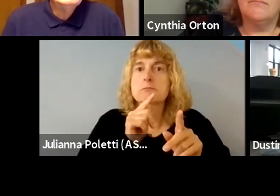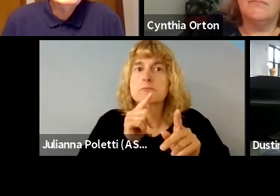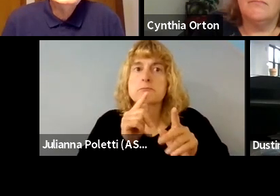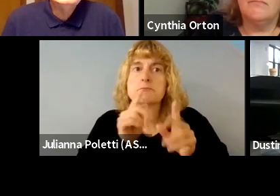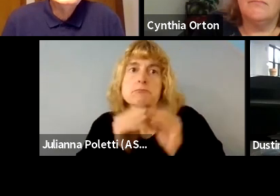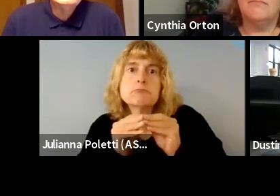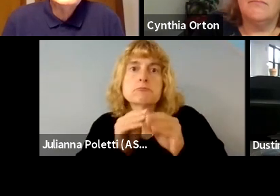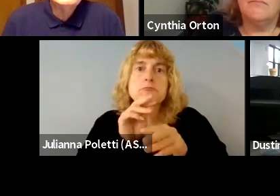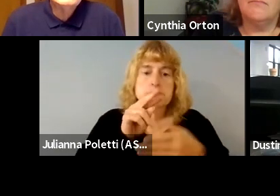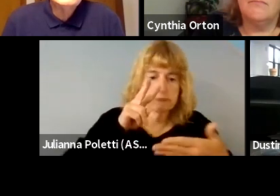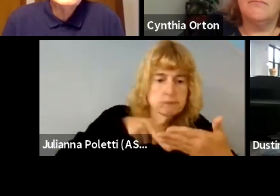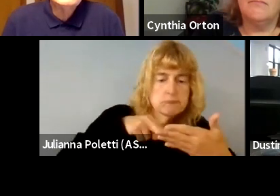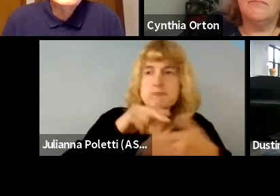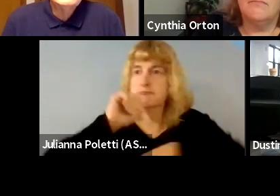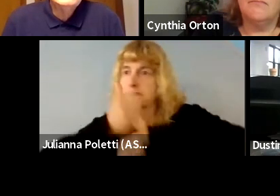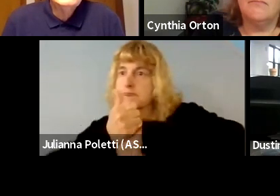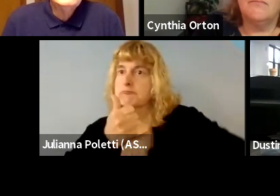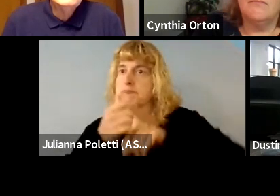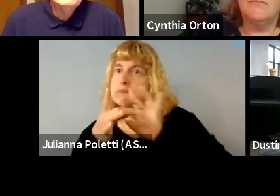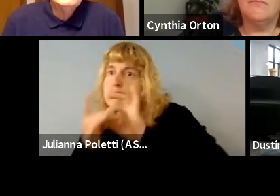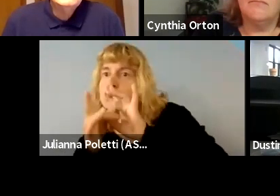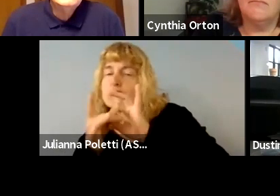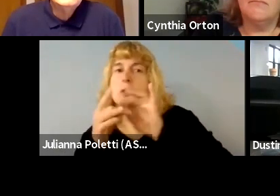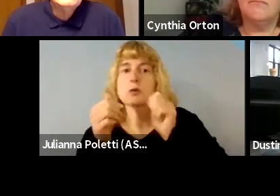with the commissioners,